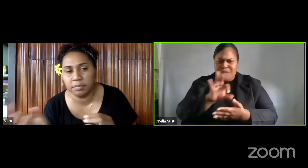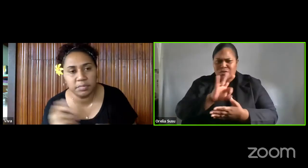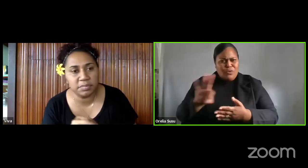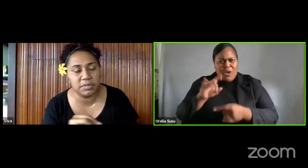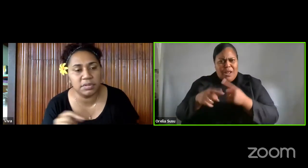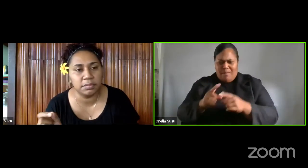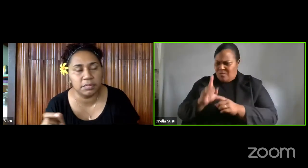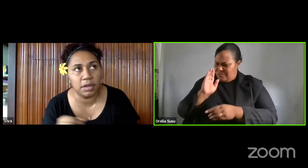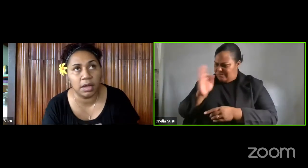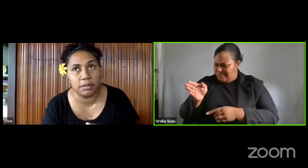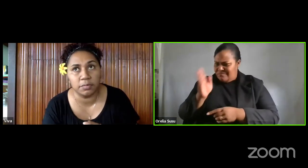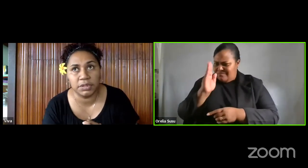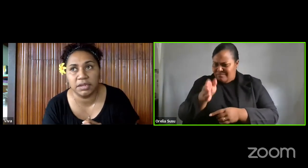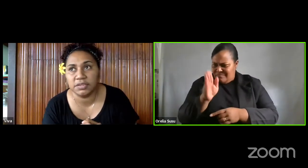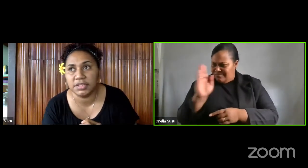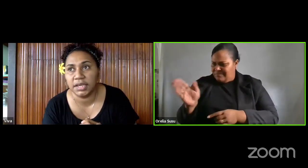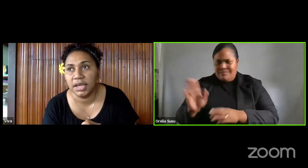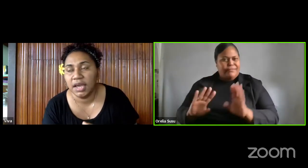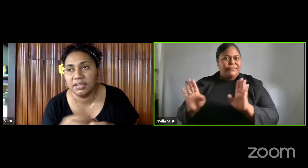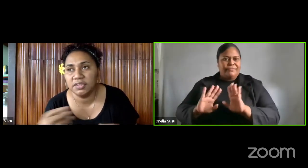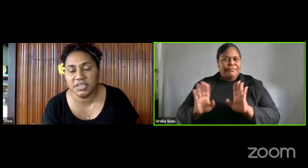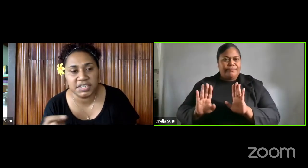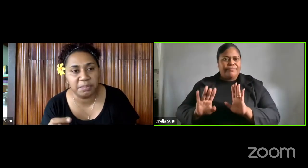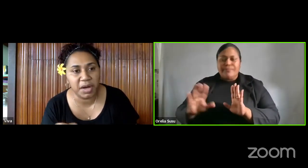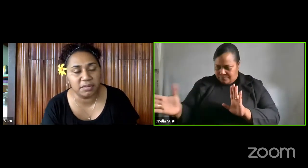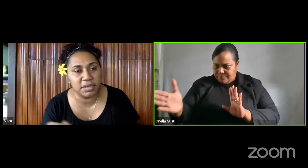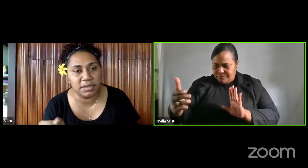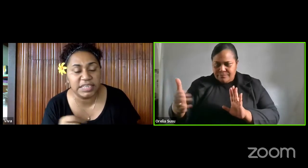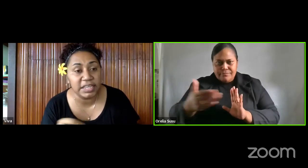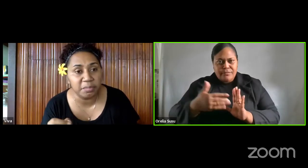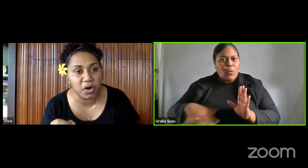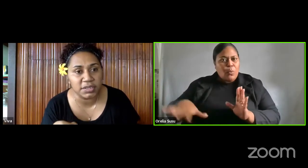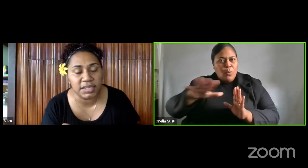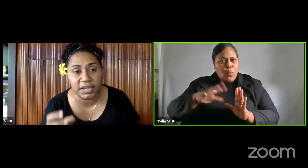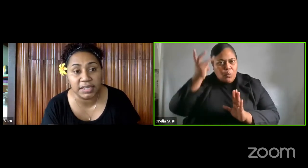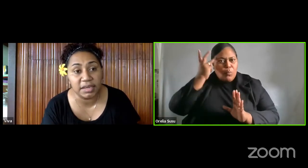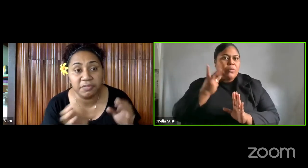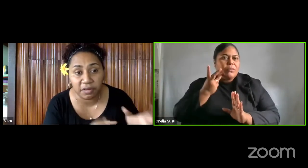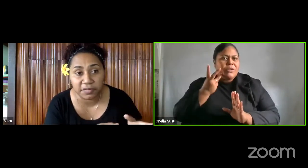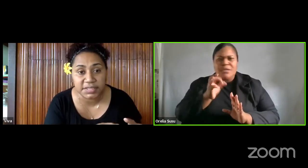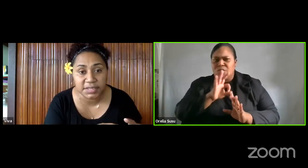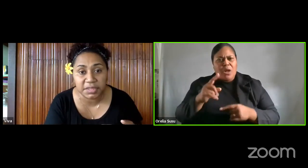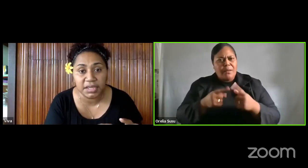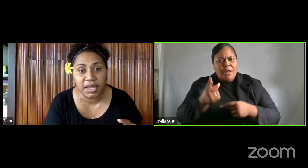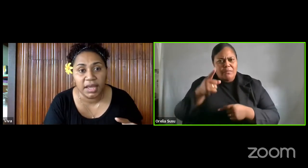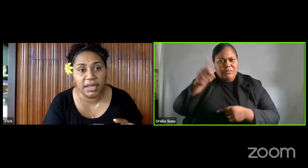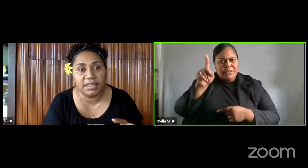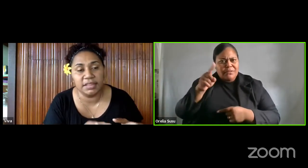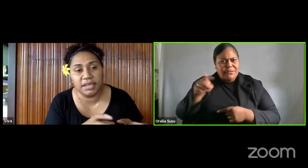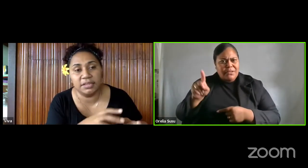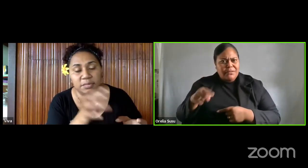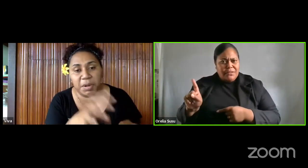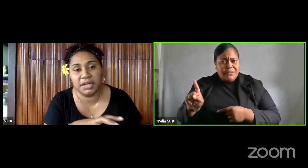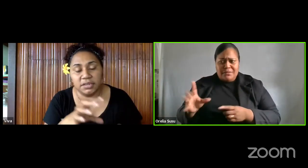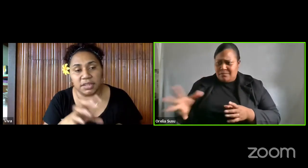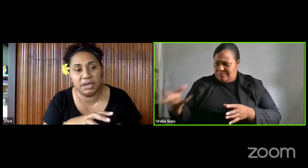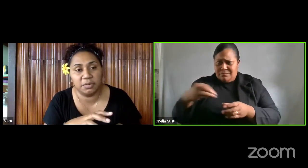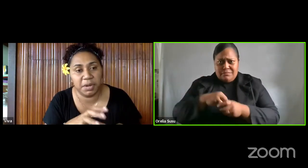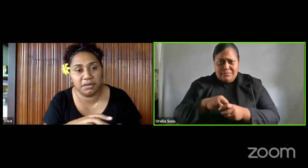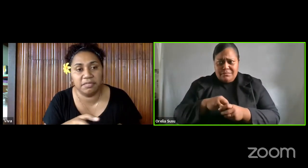what can you say? It's not just about ticking the box and getting them involved in something, and then they